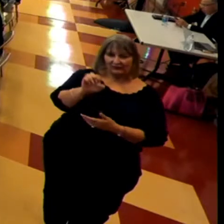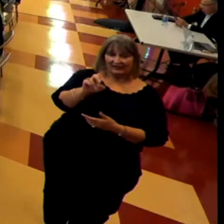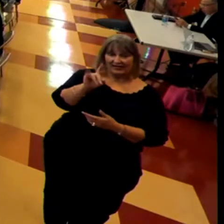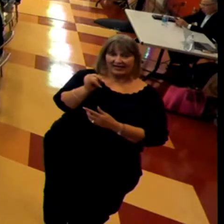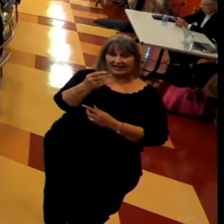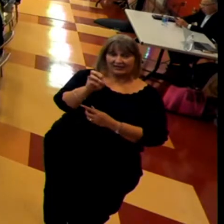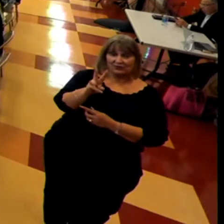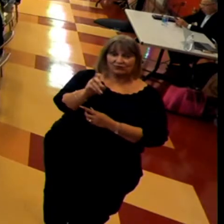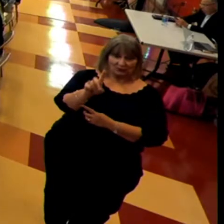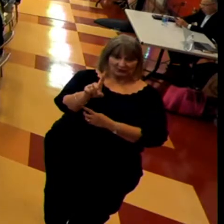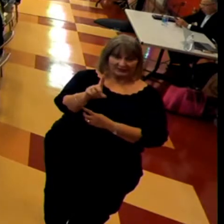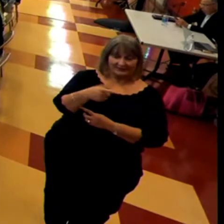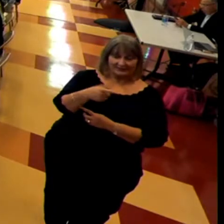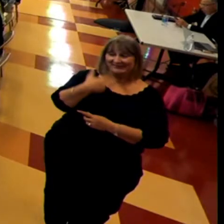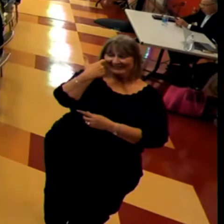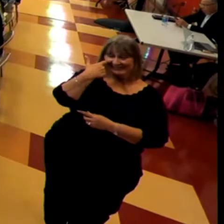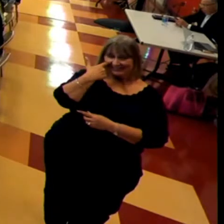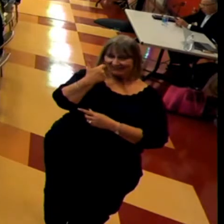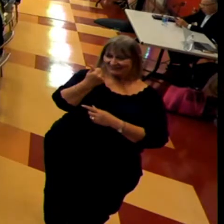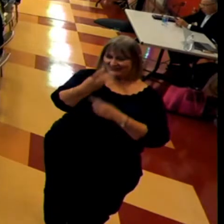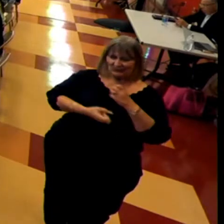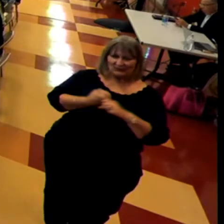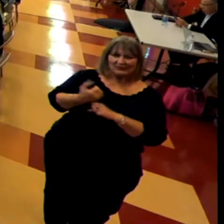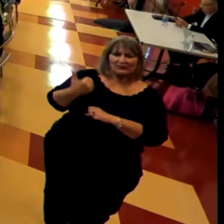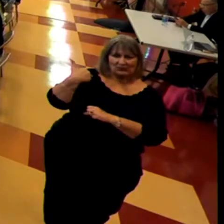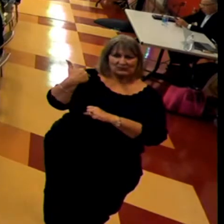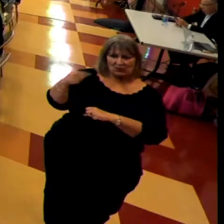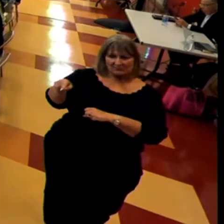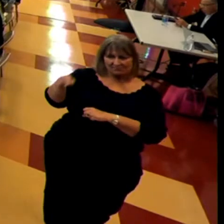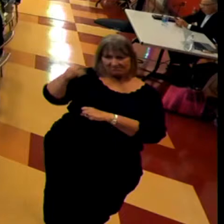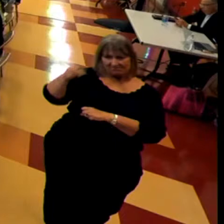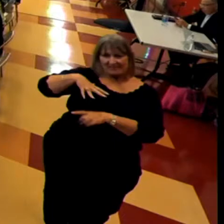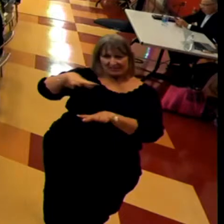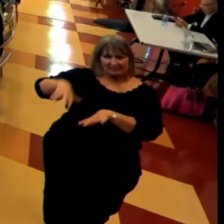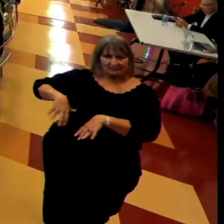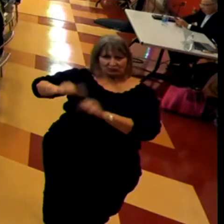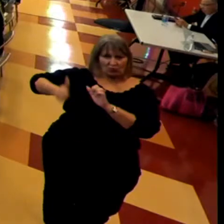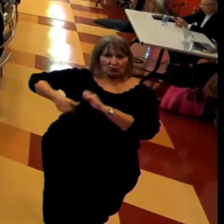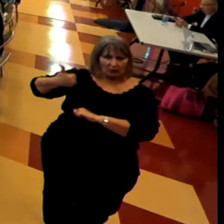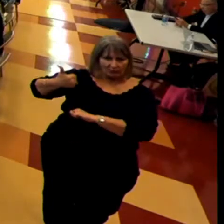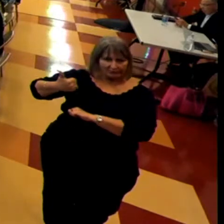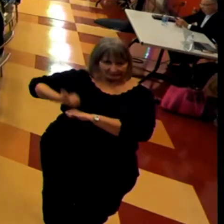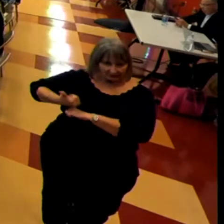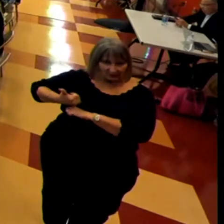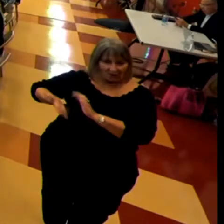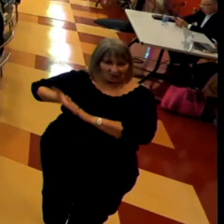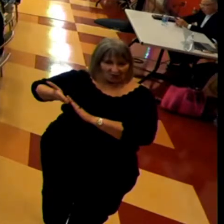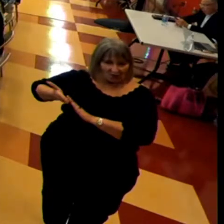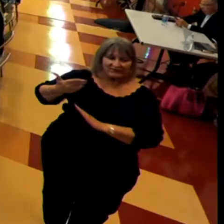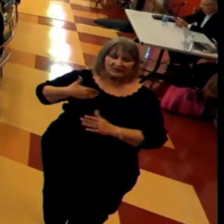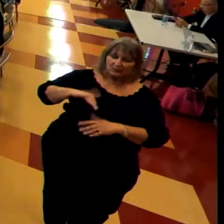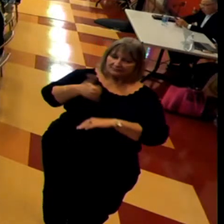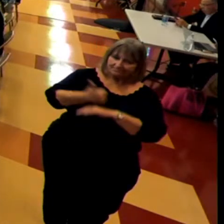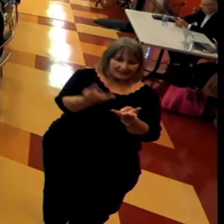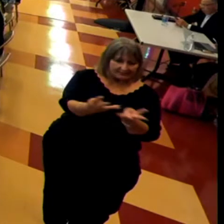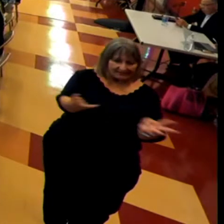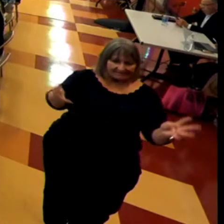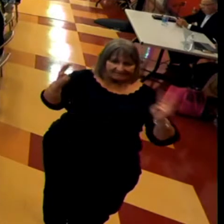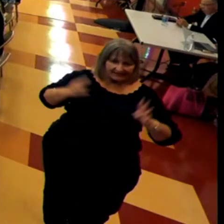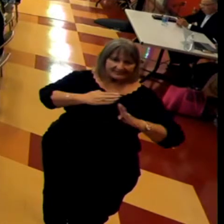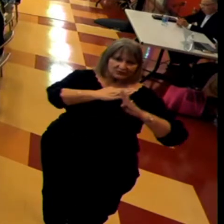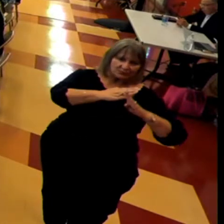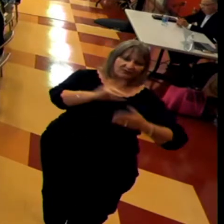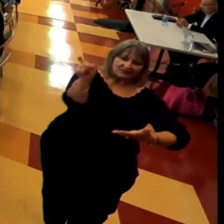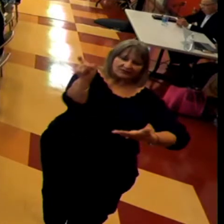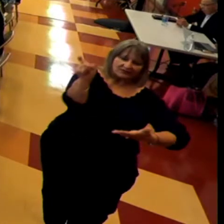since he's taken over, we've done tremendous things to that park. We put a fence to stop the graffiti and the vandalism